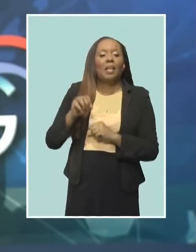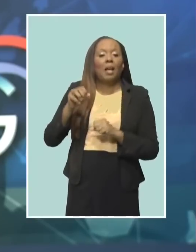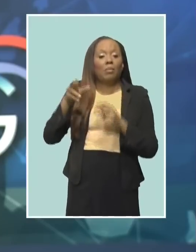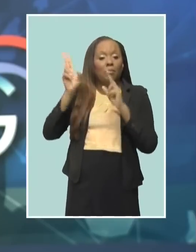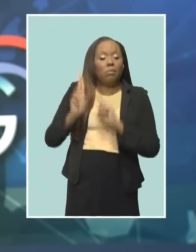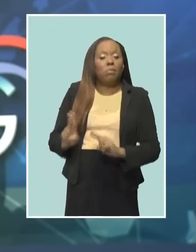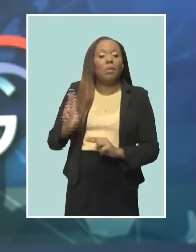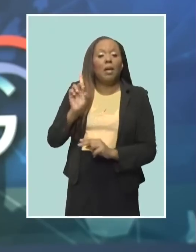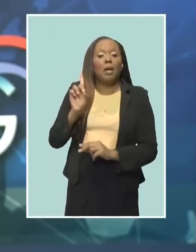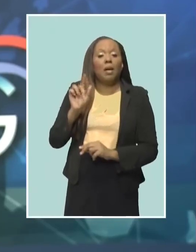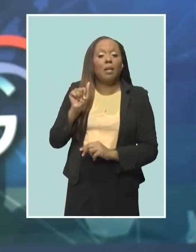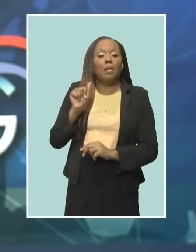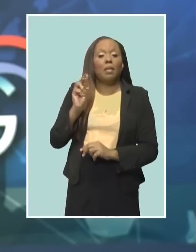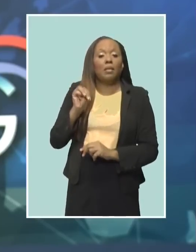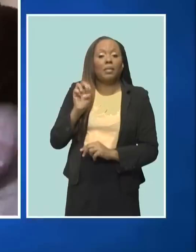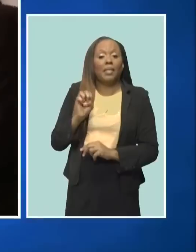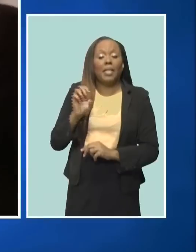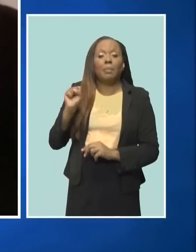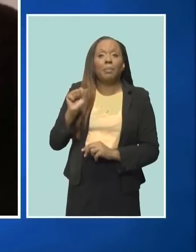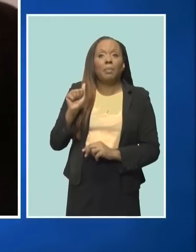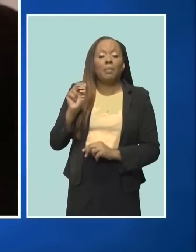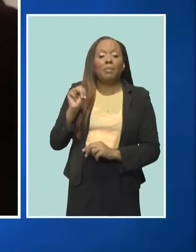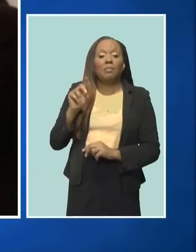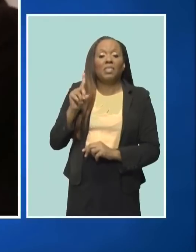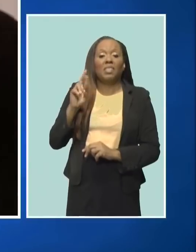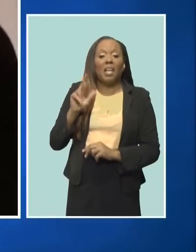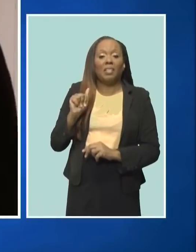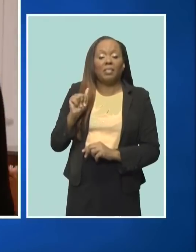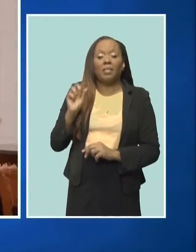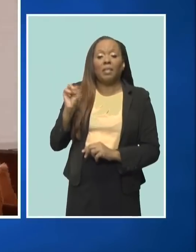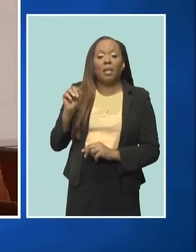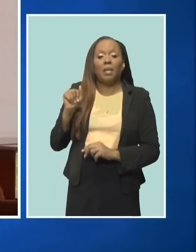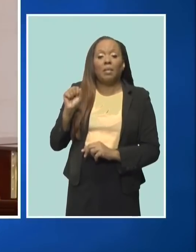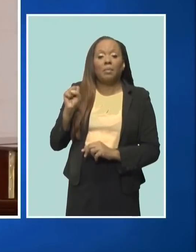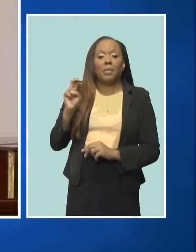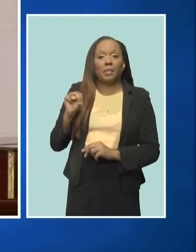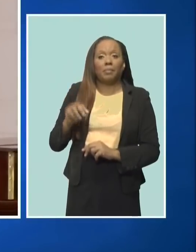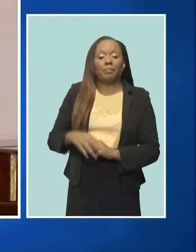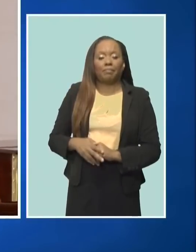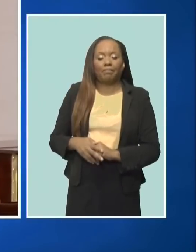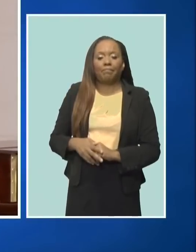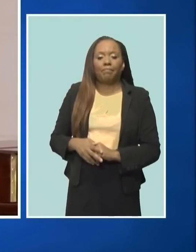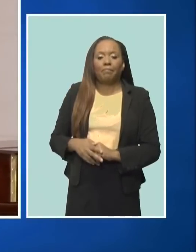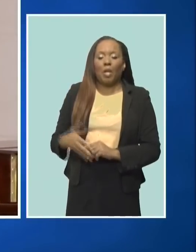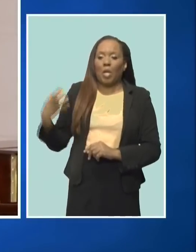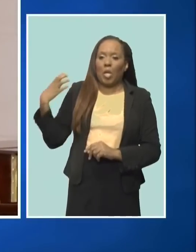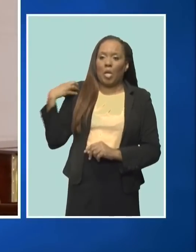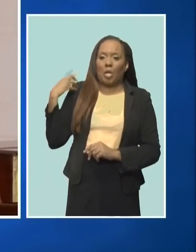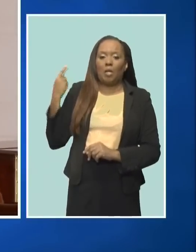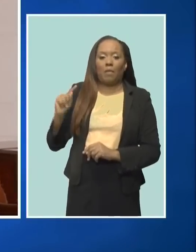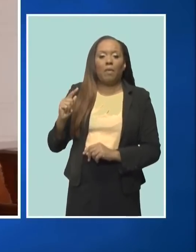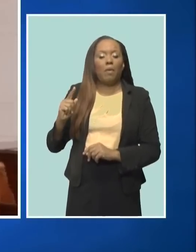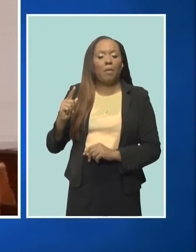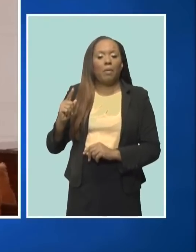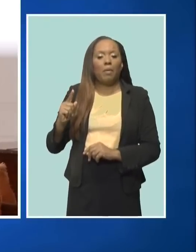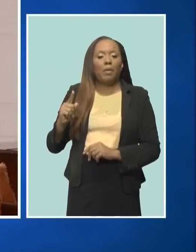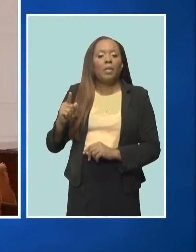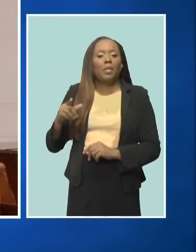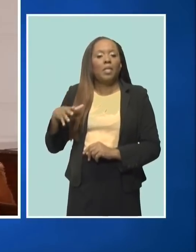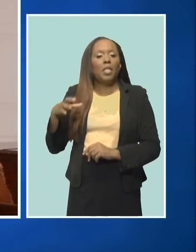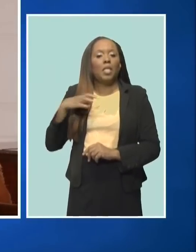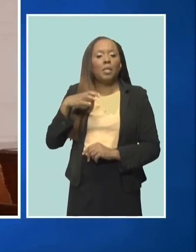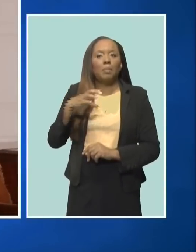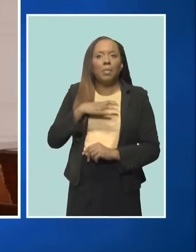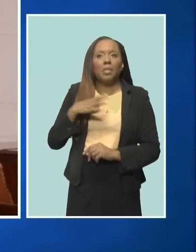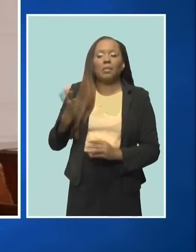Most Honourable Dame Sandra Mason. Chairman of the Constitution Reform Commission, retired Justice Christopher Blackman, made the presentation at